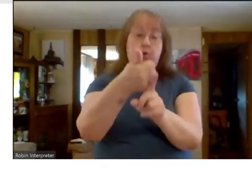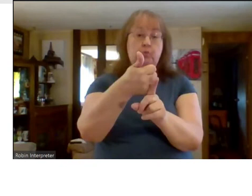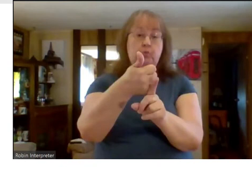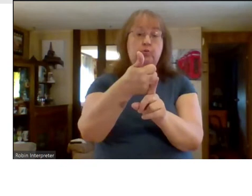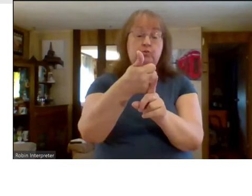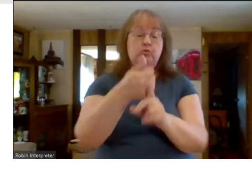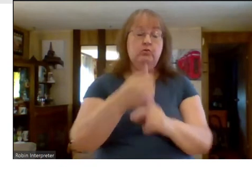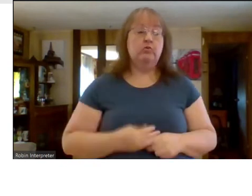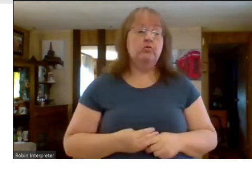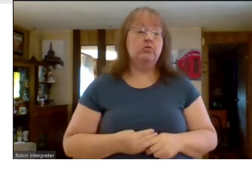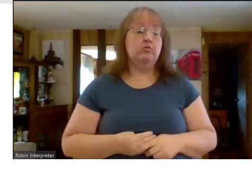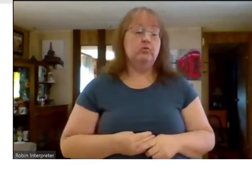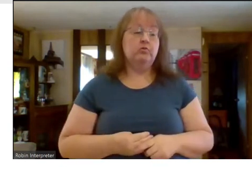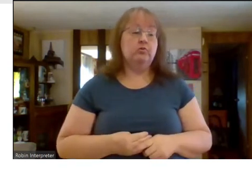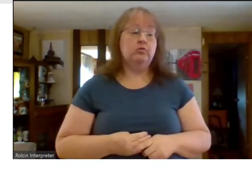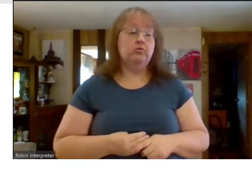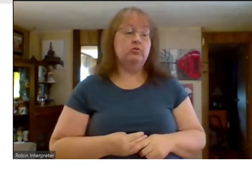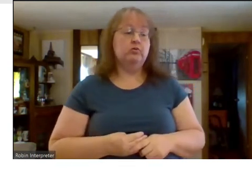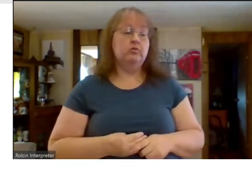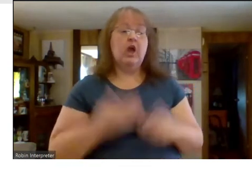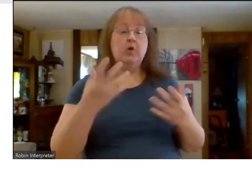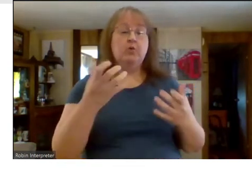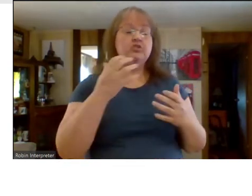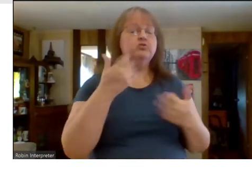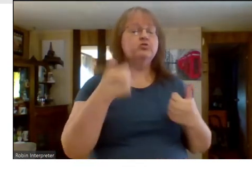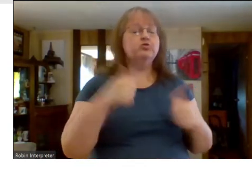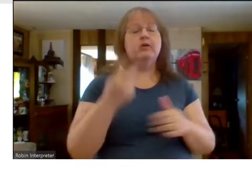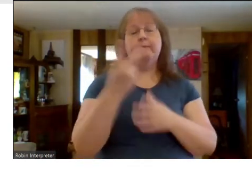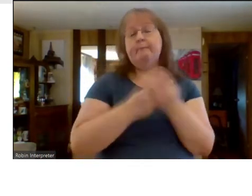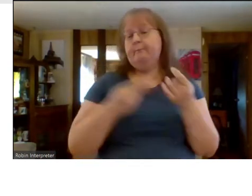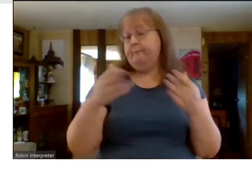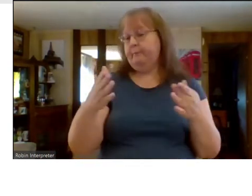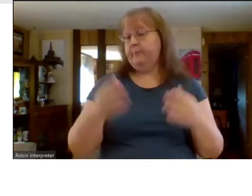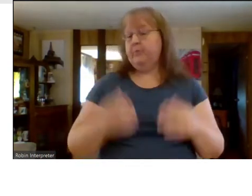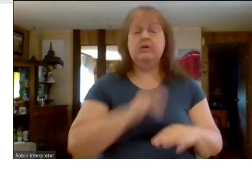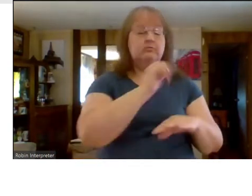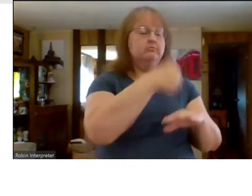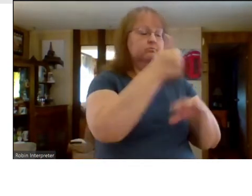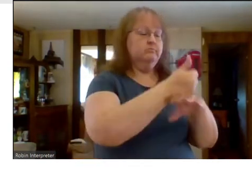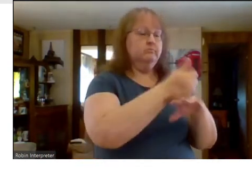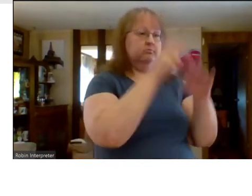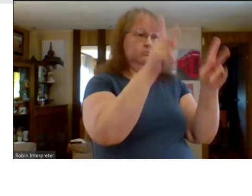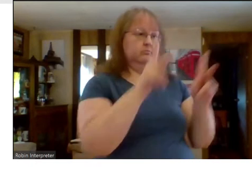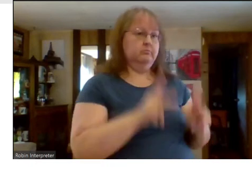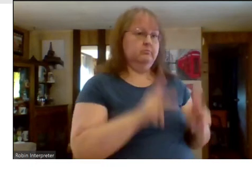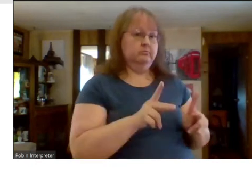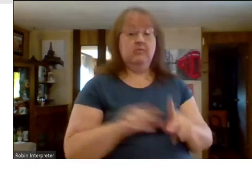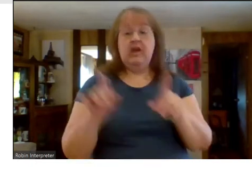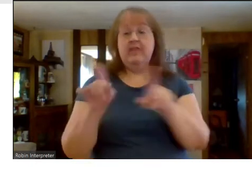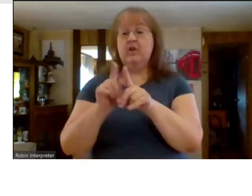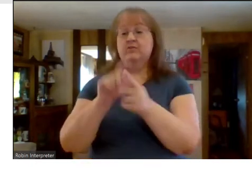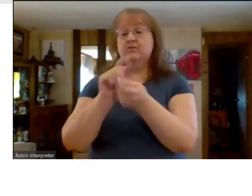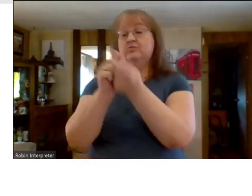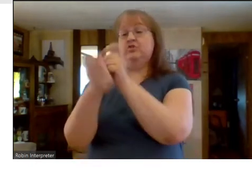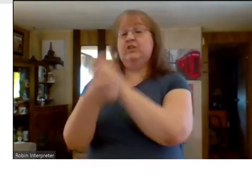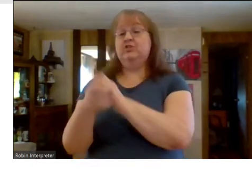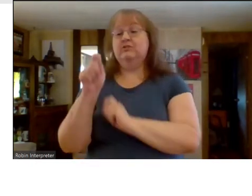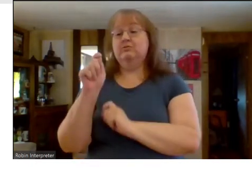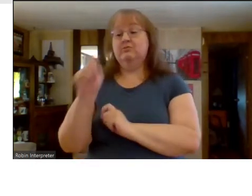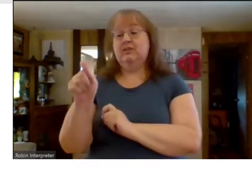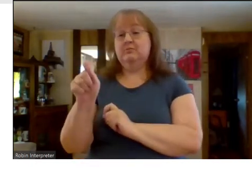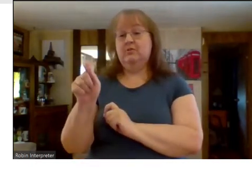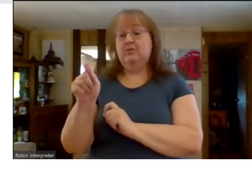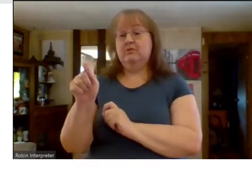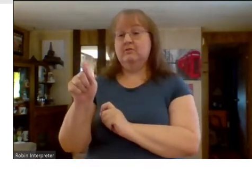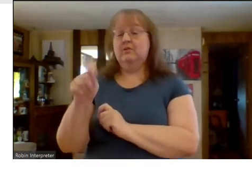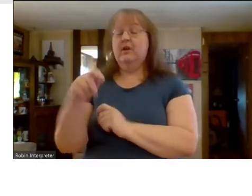on your own. If you want, try both ways, where you're setting up a proportion, and another way where you're